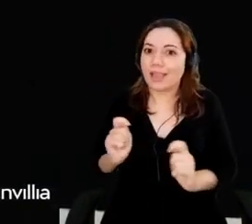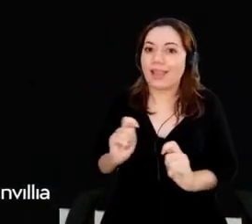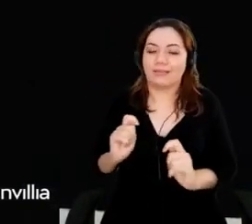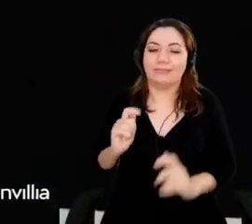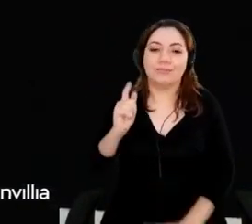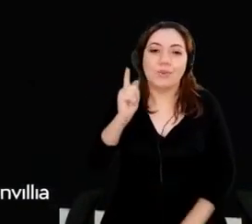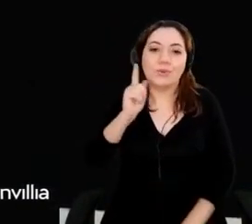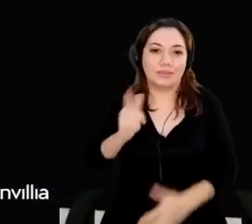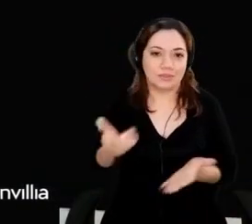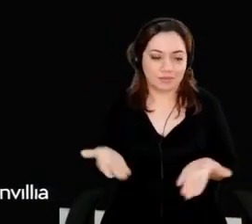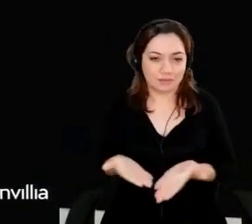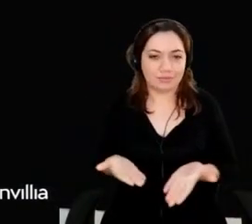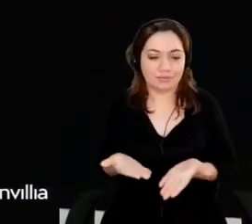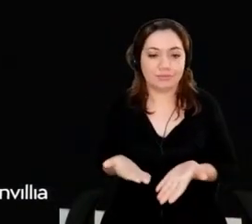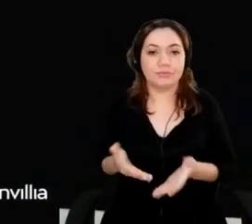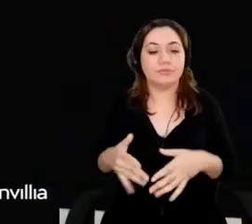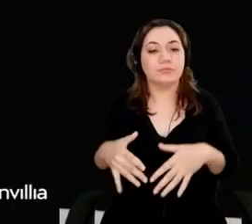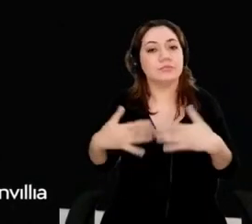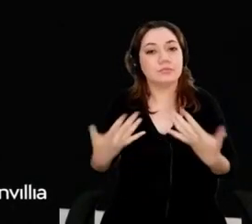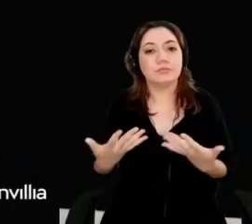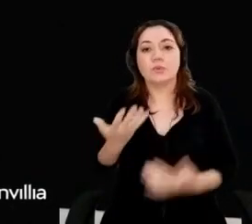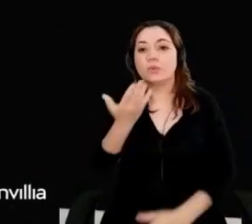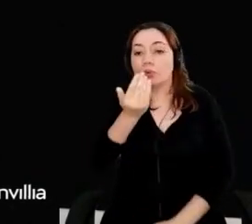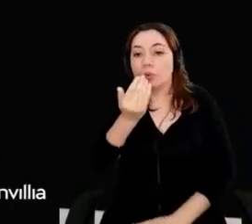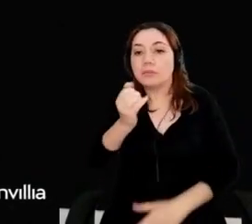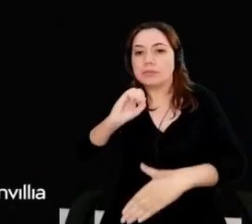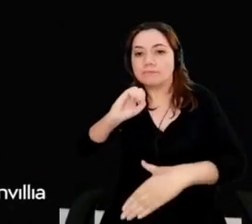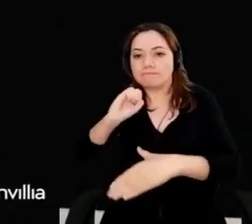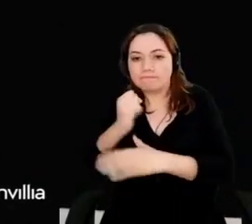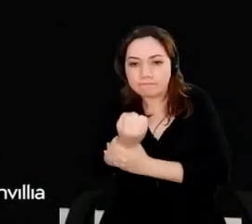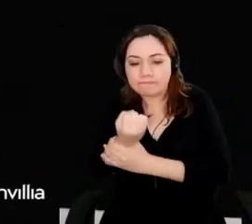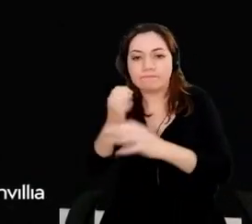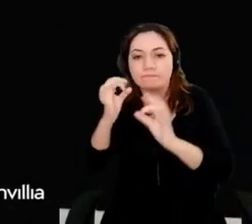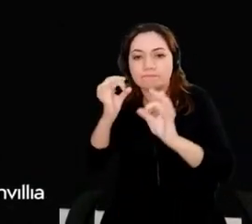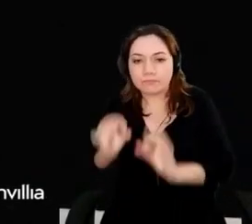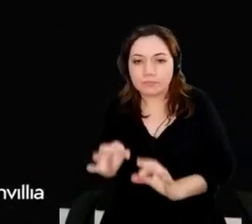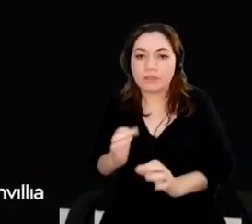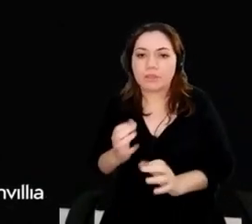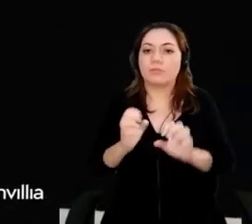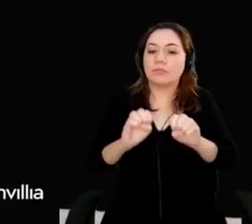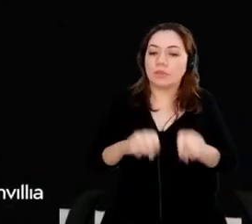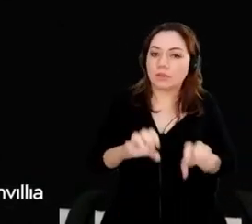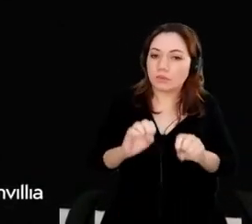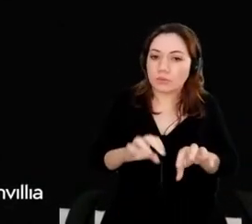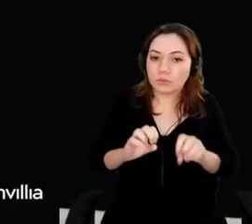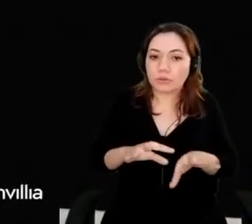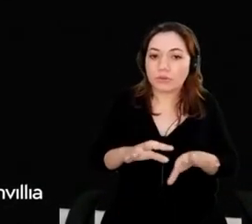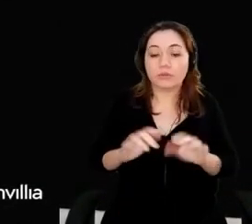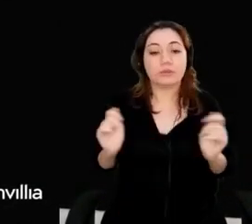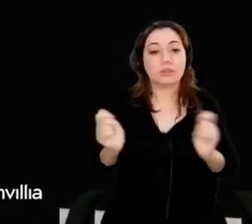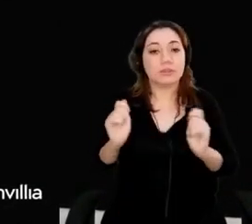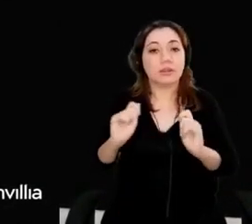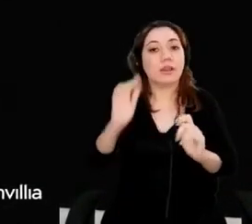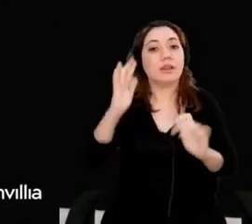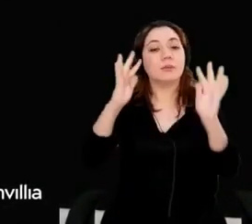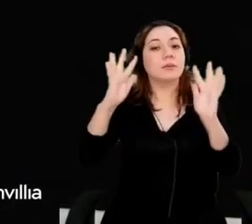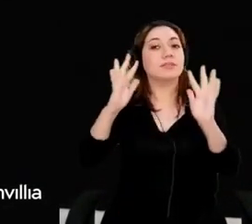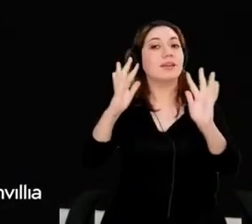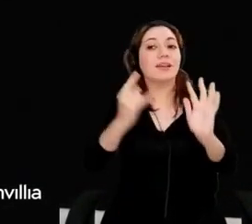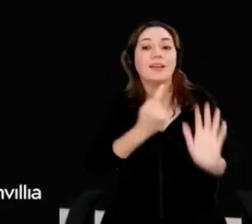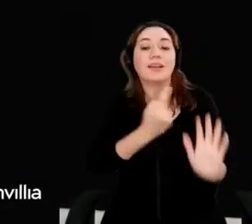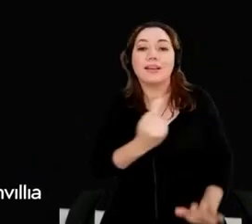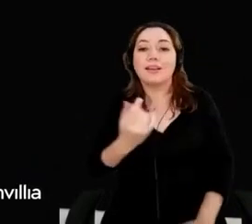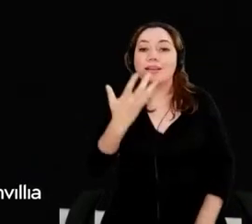Food security, education. We can imagine every child having a personal private